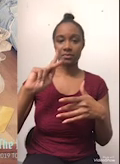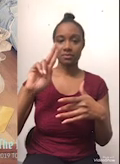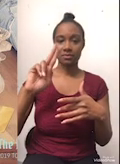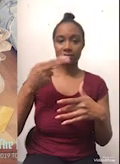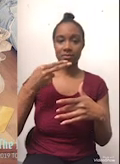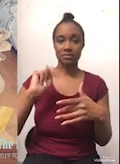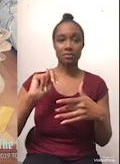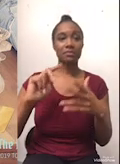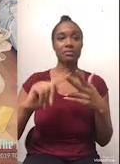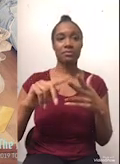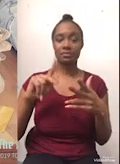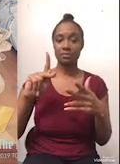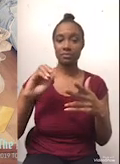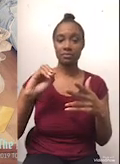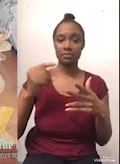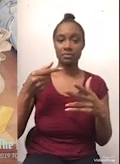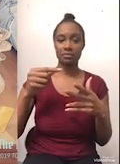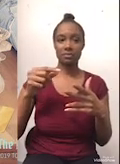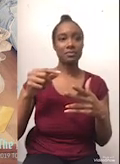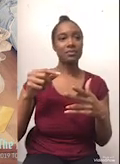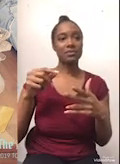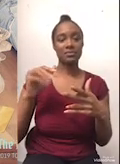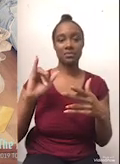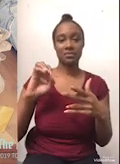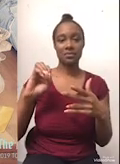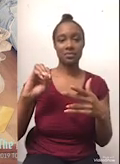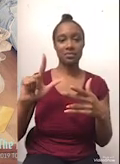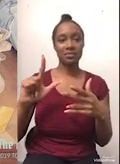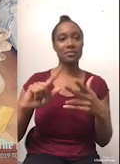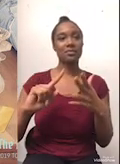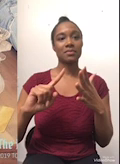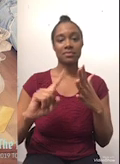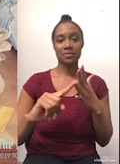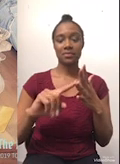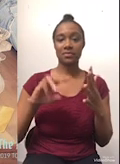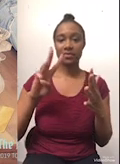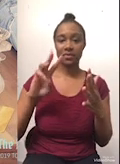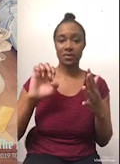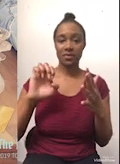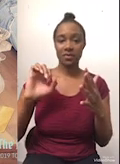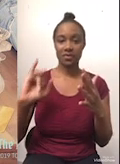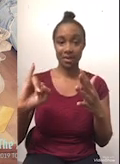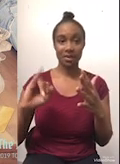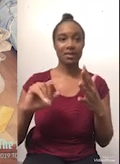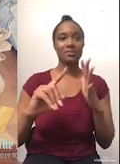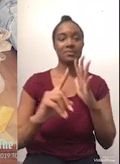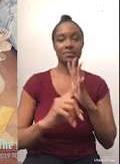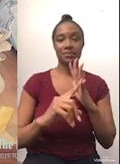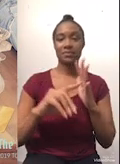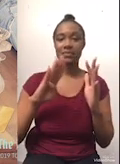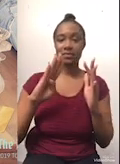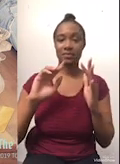Kun, Go-Gyal, Wei, Beato, Ushin, Son-Yul, Kyu-Jing, Hwani,